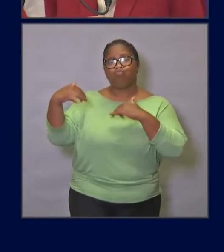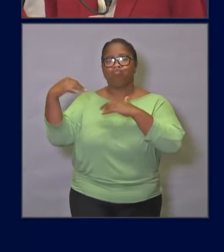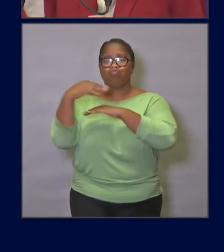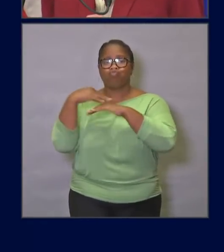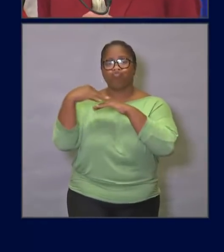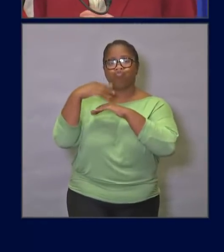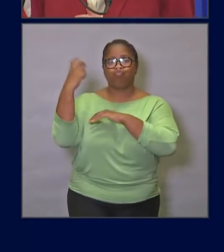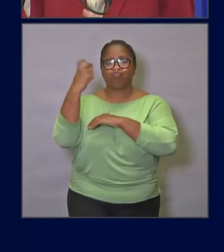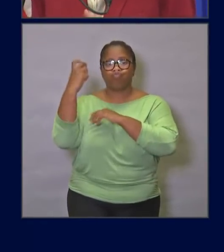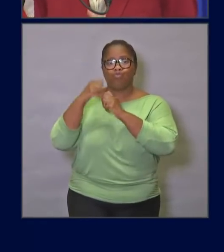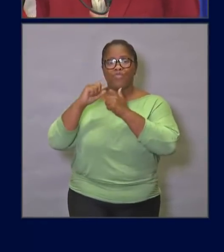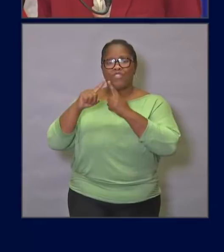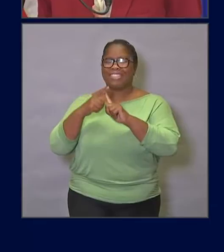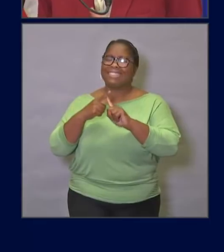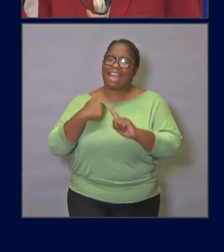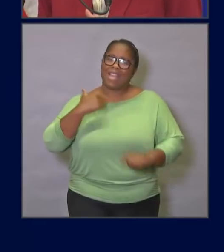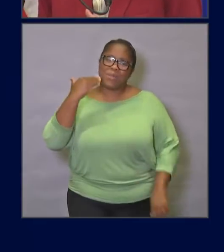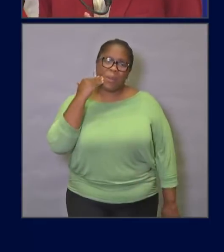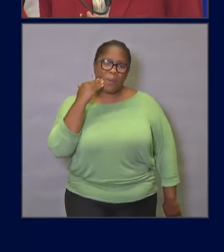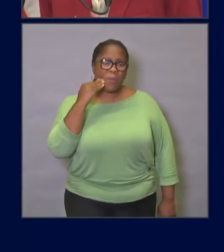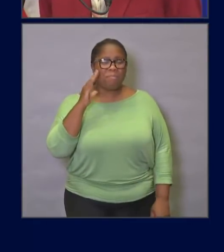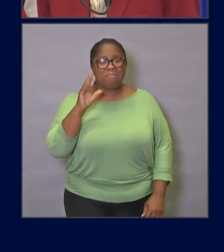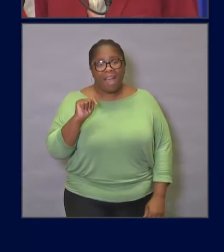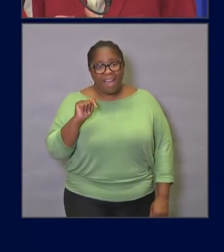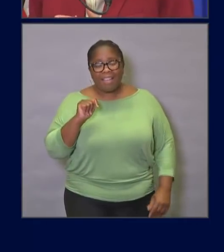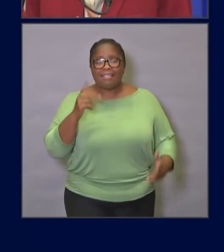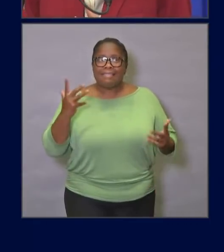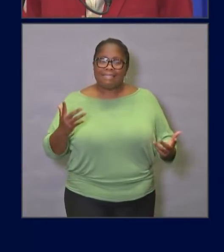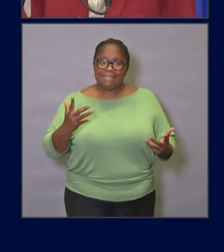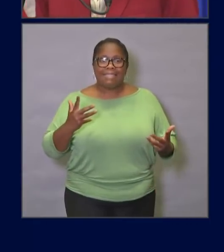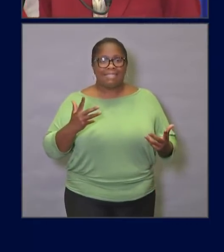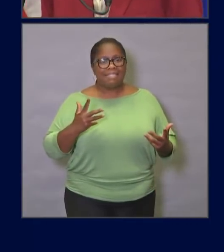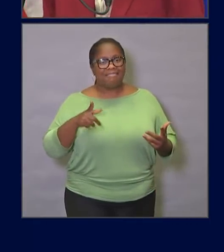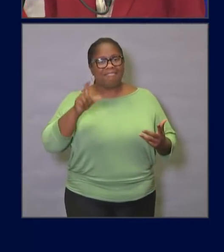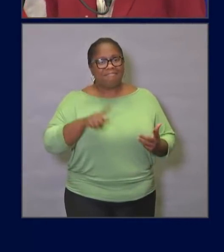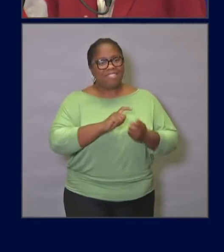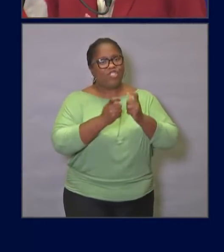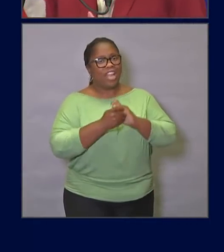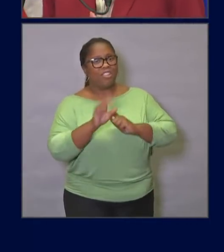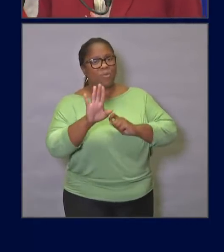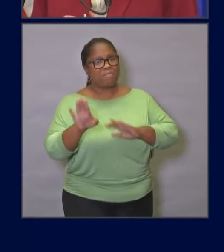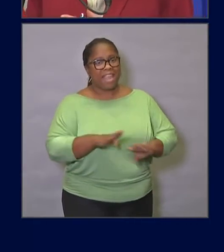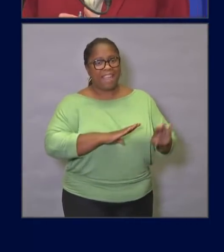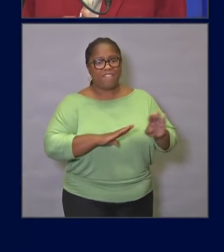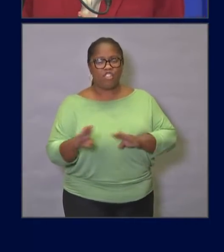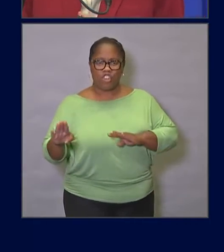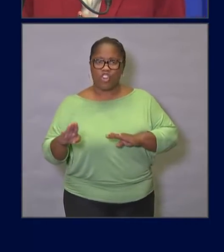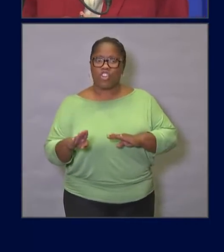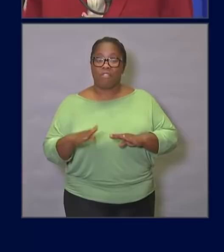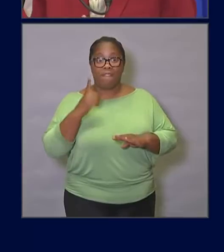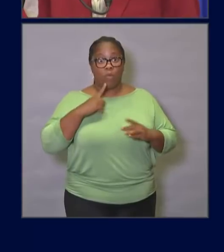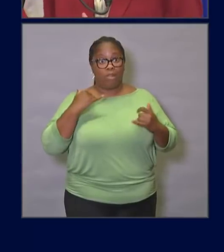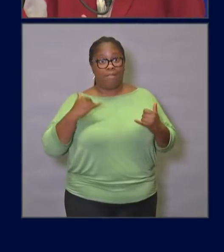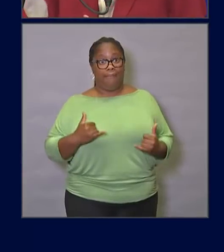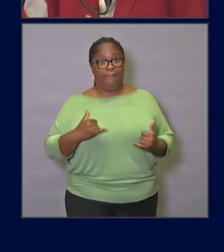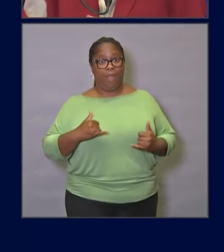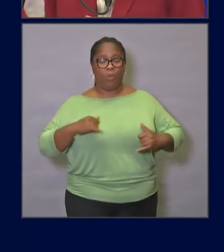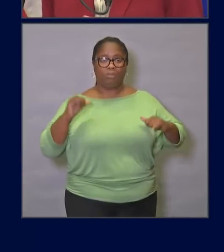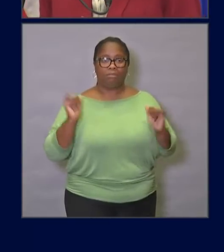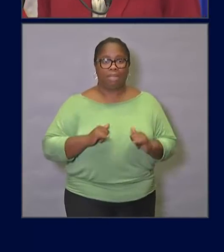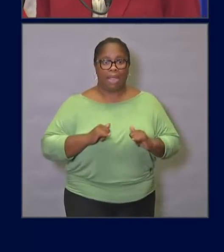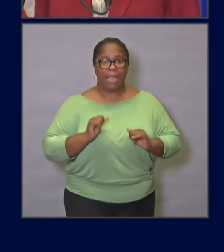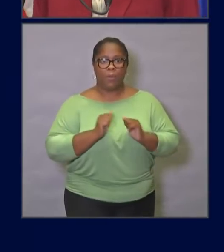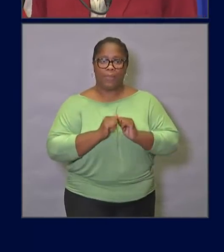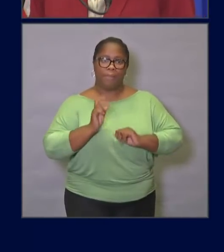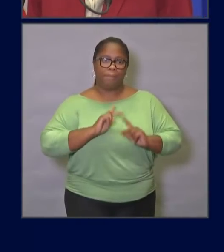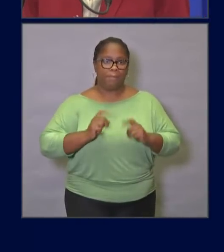get back on track with the recovery journey is to adopt a set of behaviors that has us remaining right now with members of our